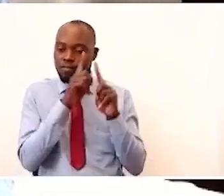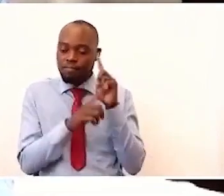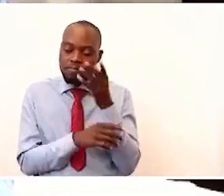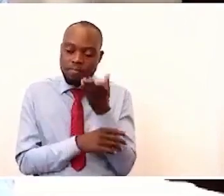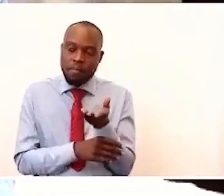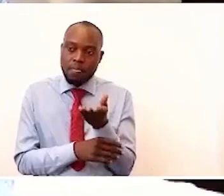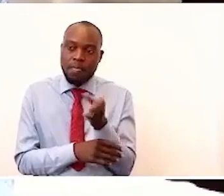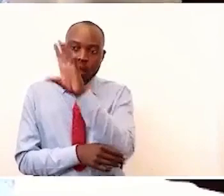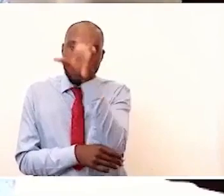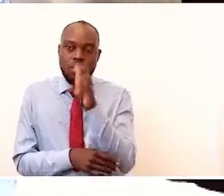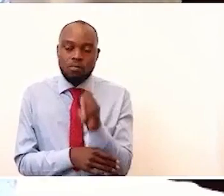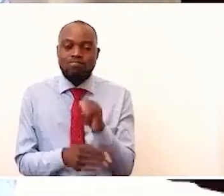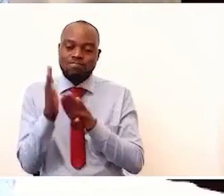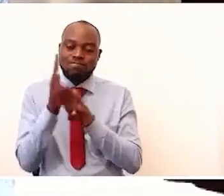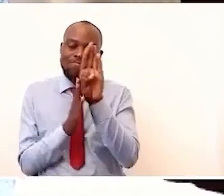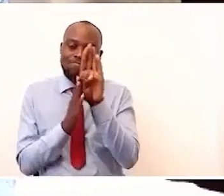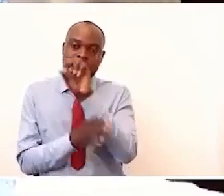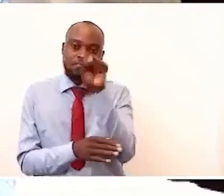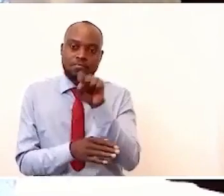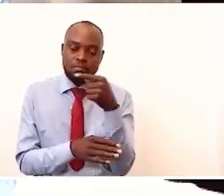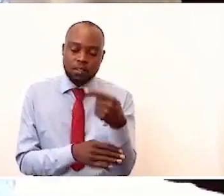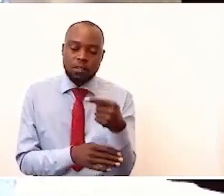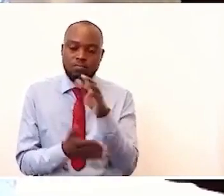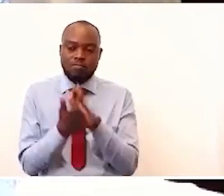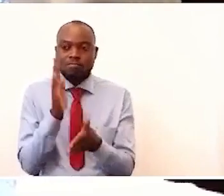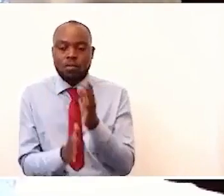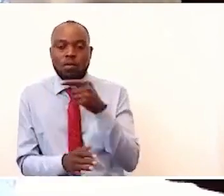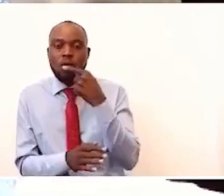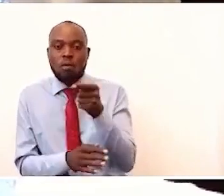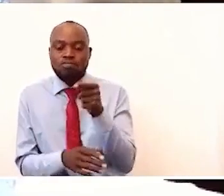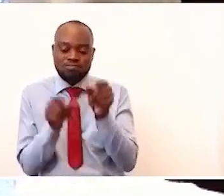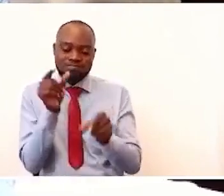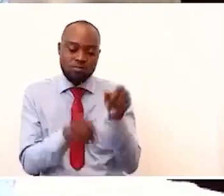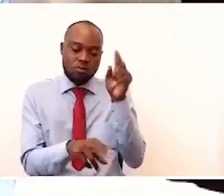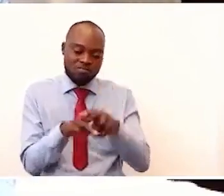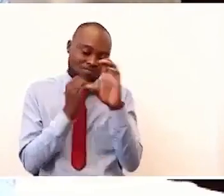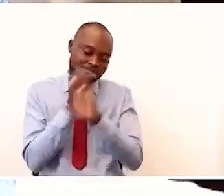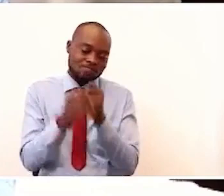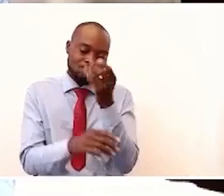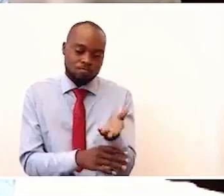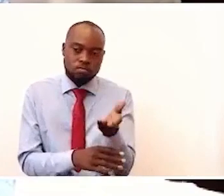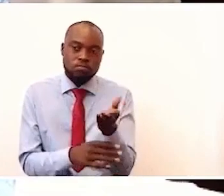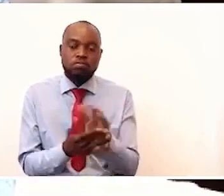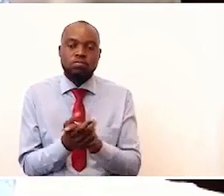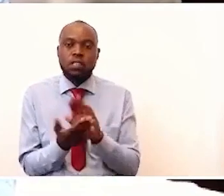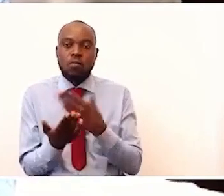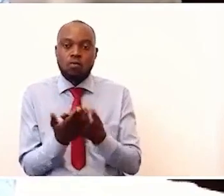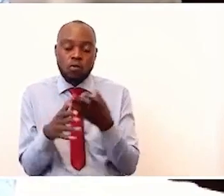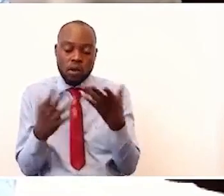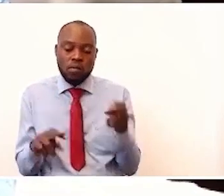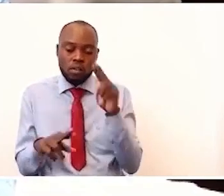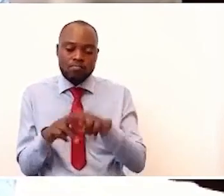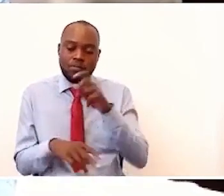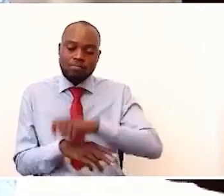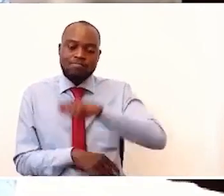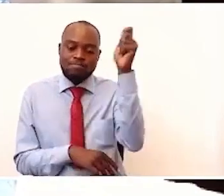that I think African governments take without consulting citizens. The reason why we have a higher